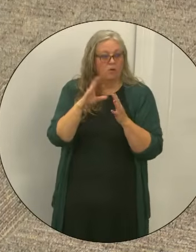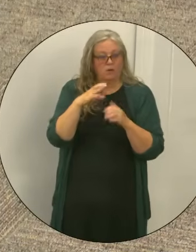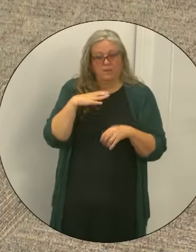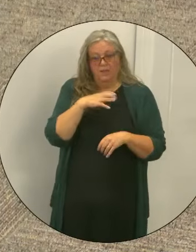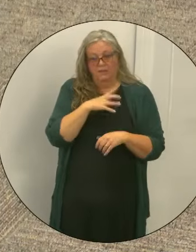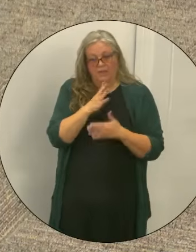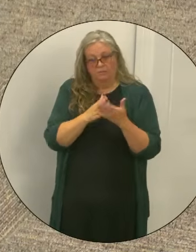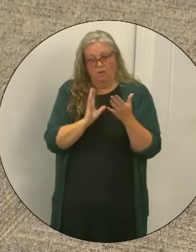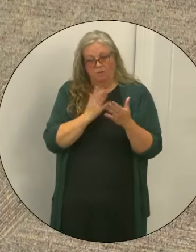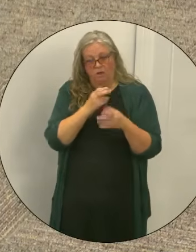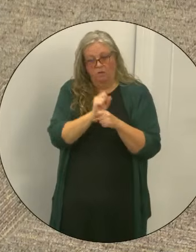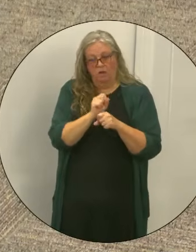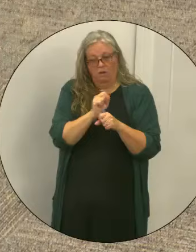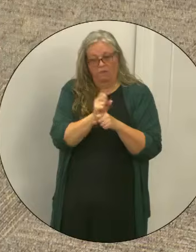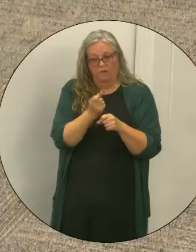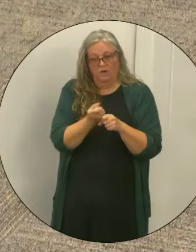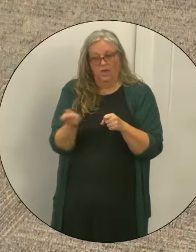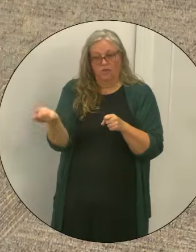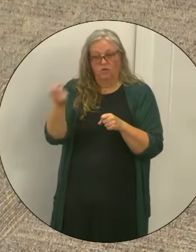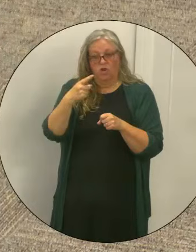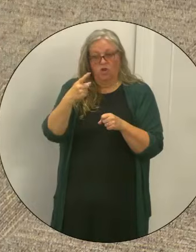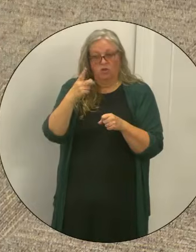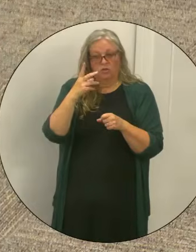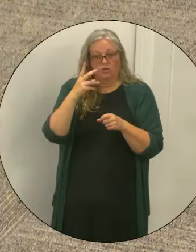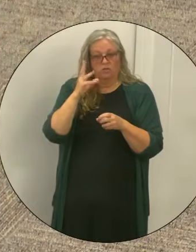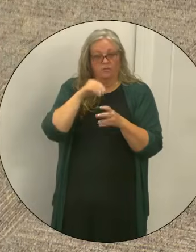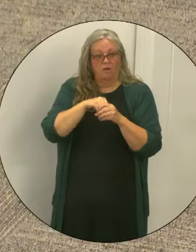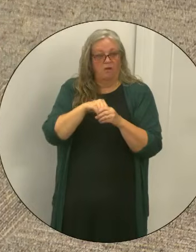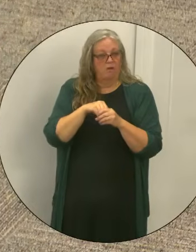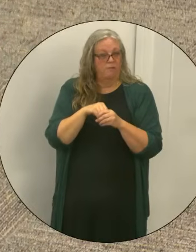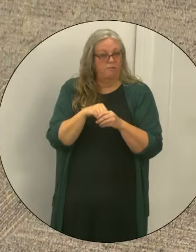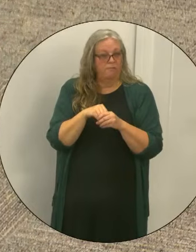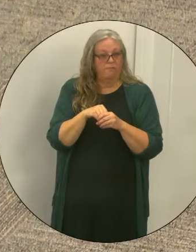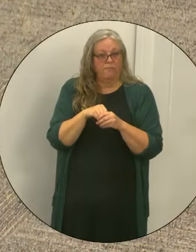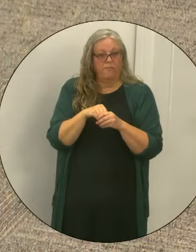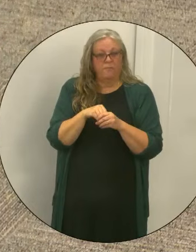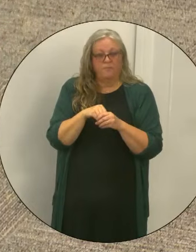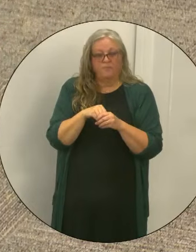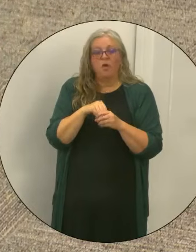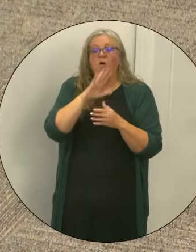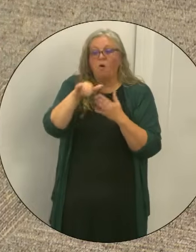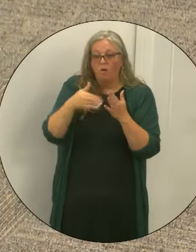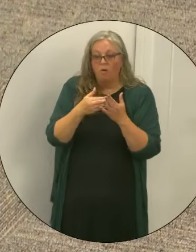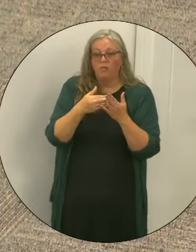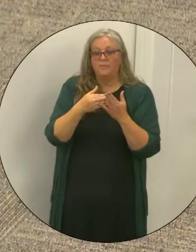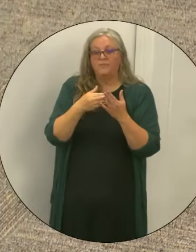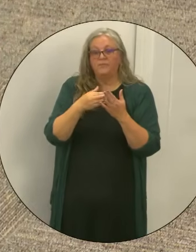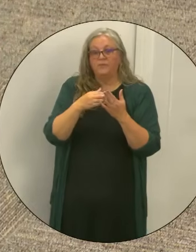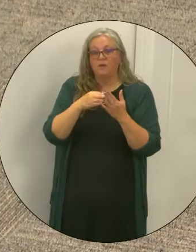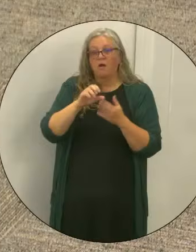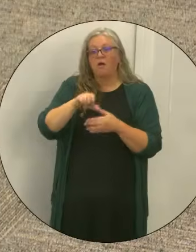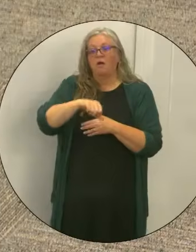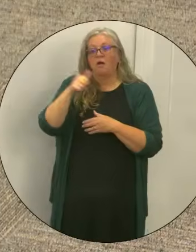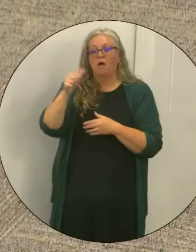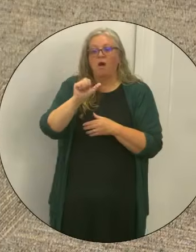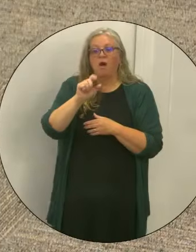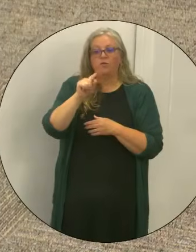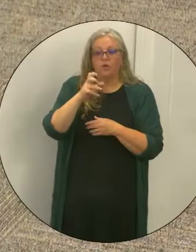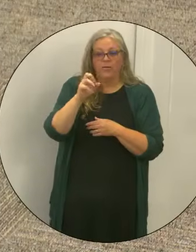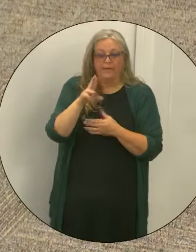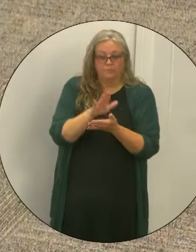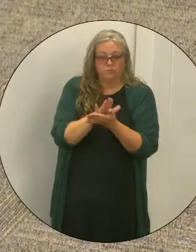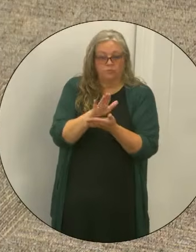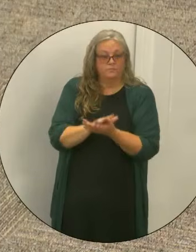part of our work for next year, is to involve not just academic centers, but all alternative schools and the ESD programs. And then the